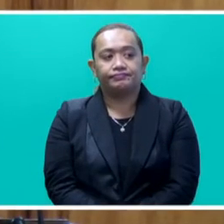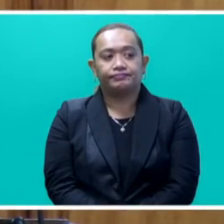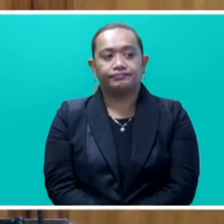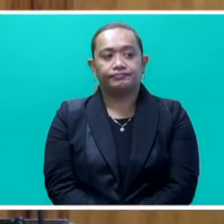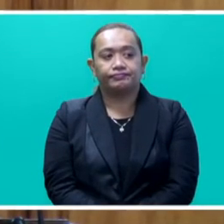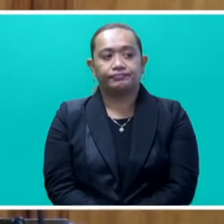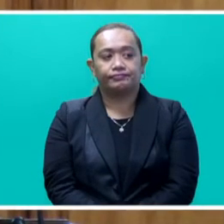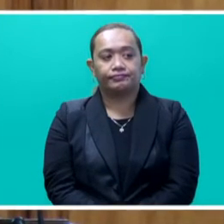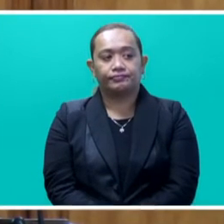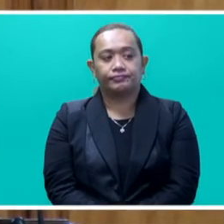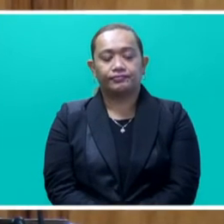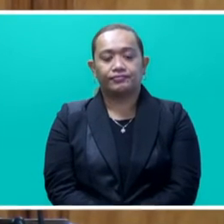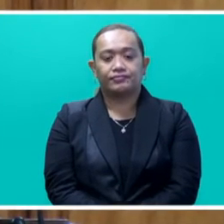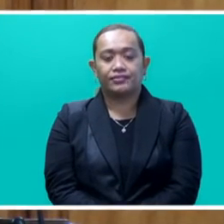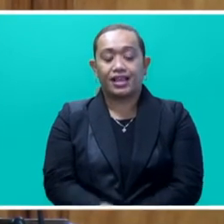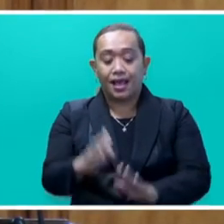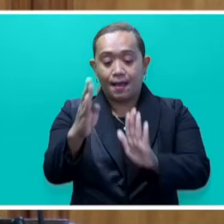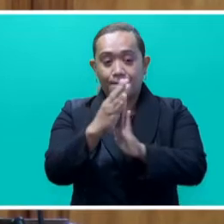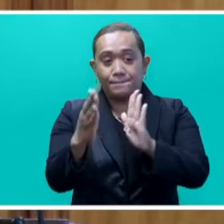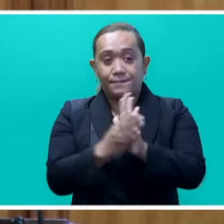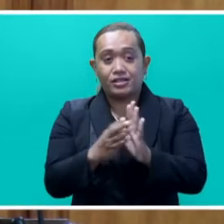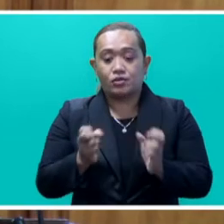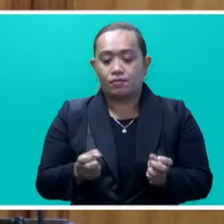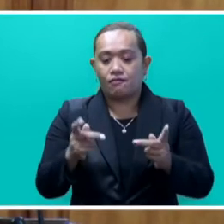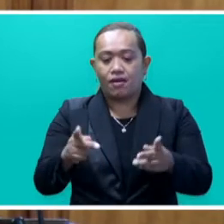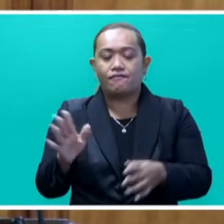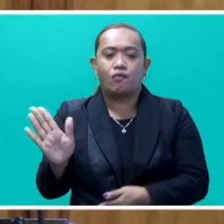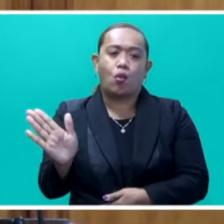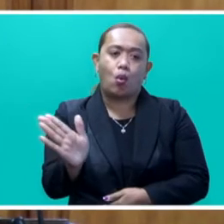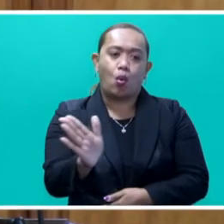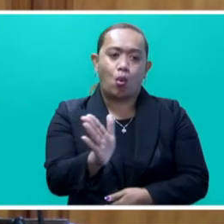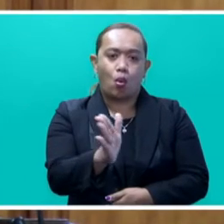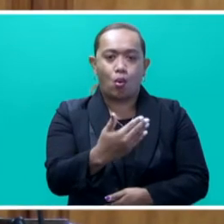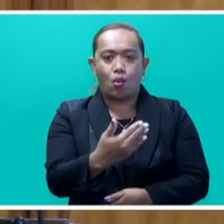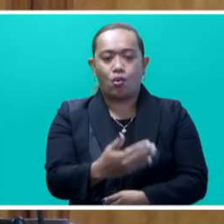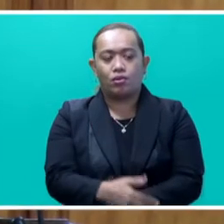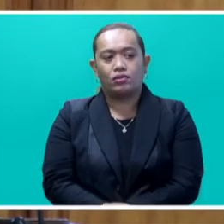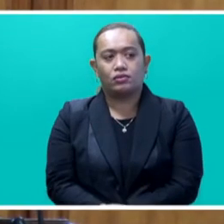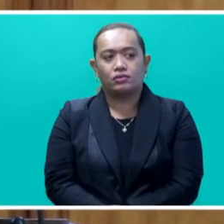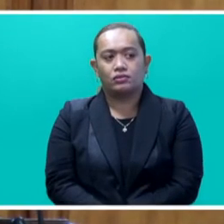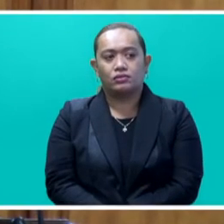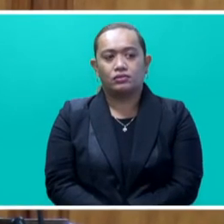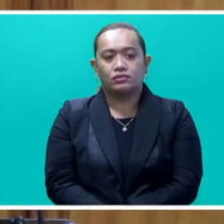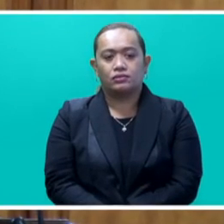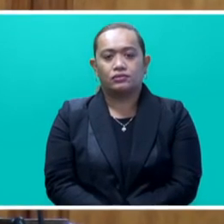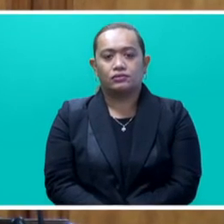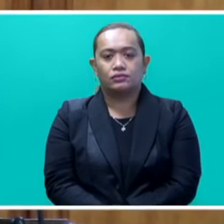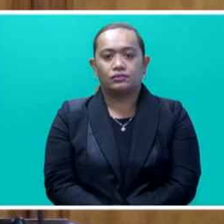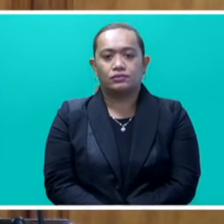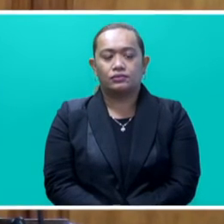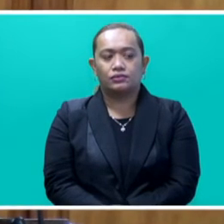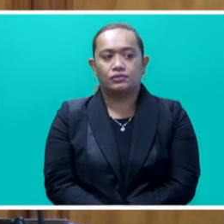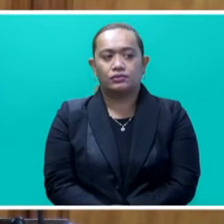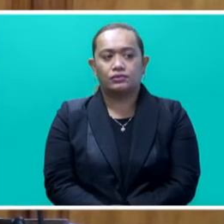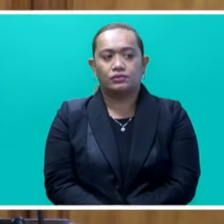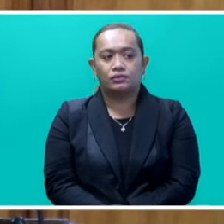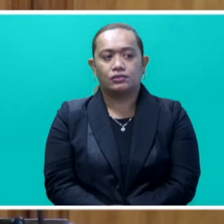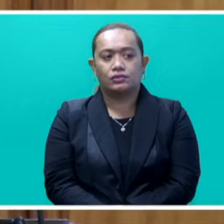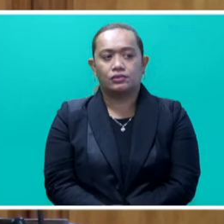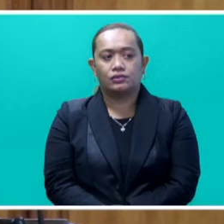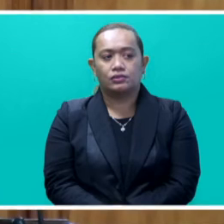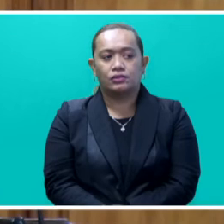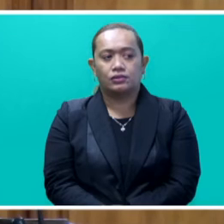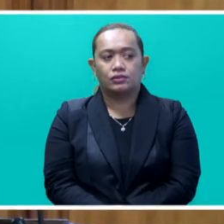It has provided for all, across all sectors. Let's make full use of it. I'm new